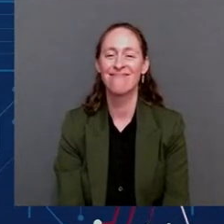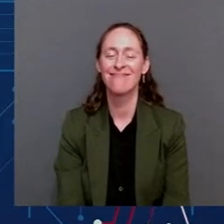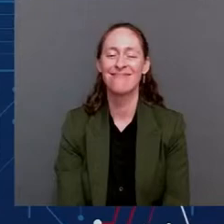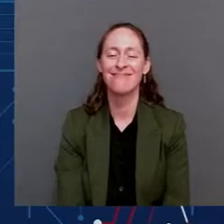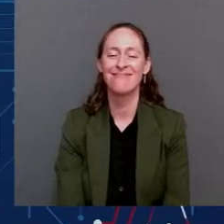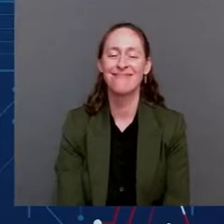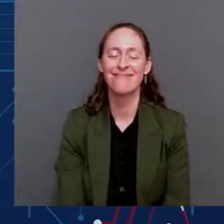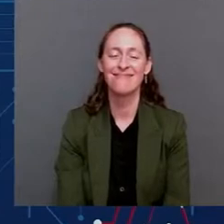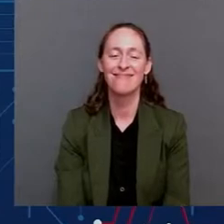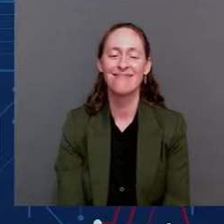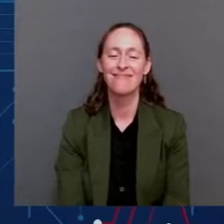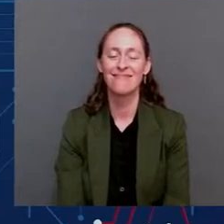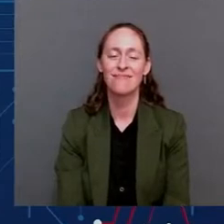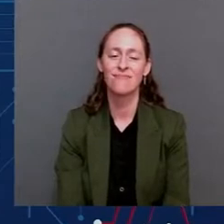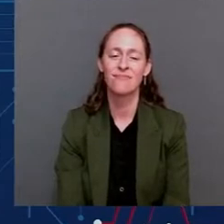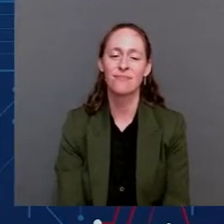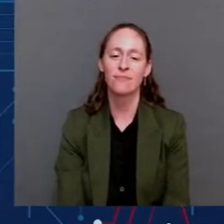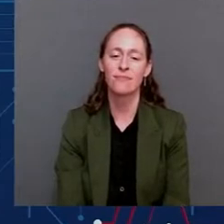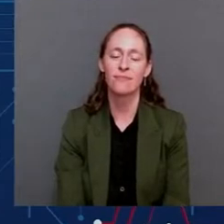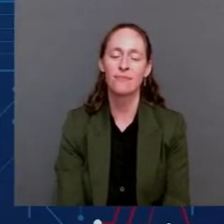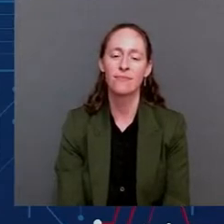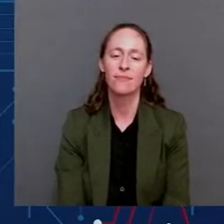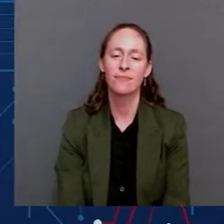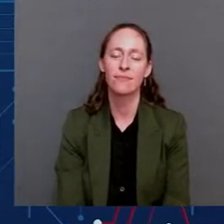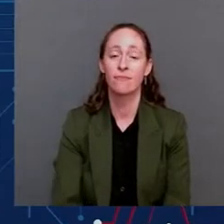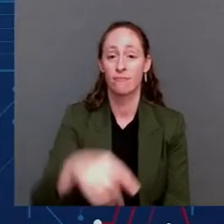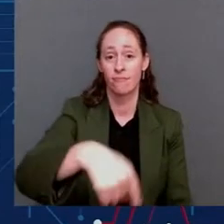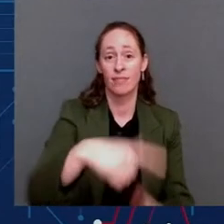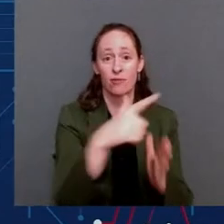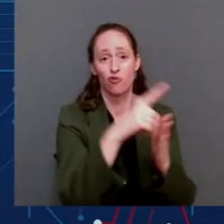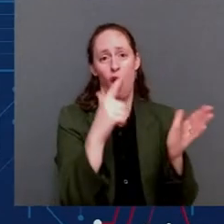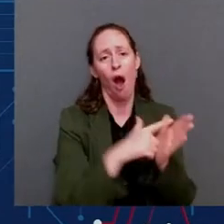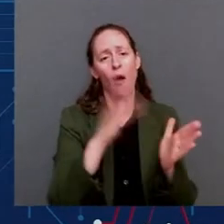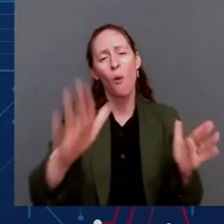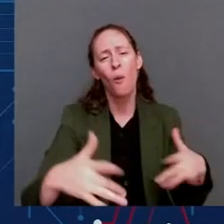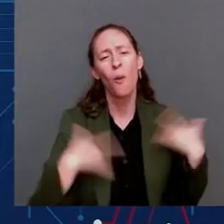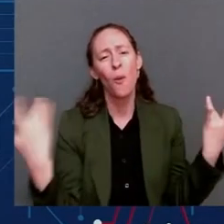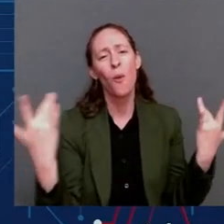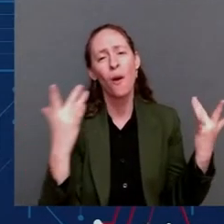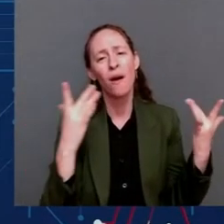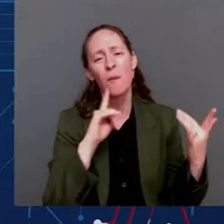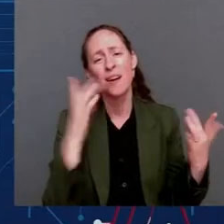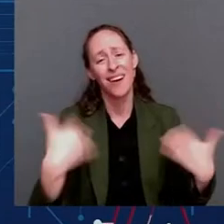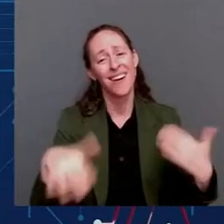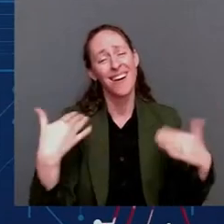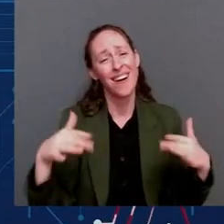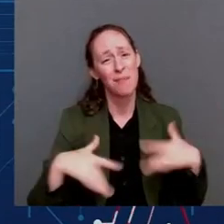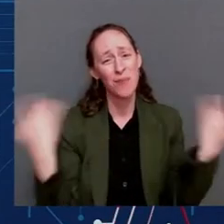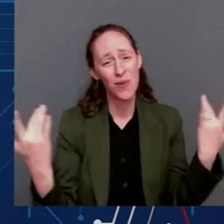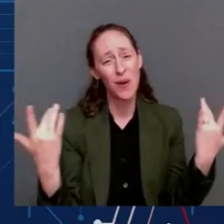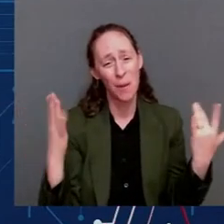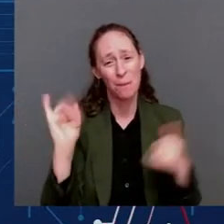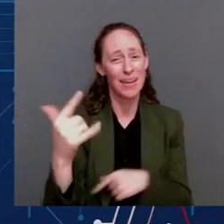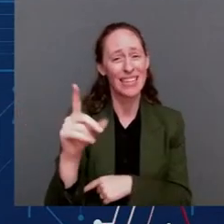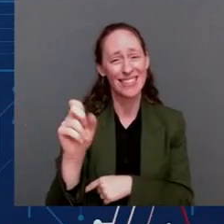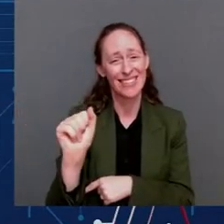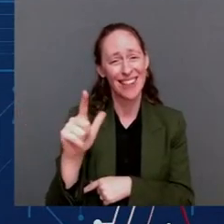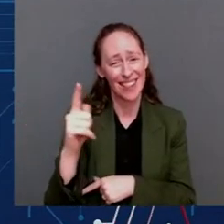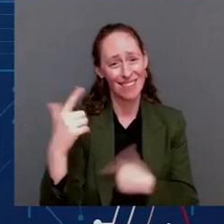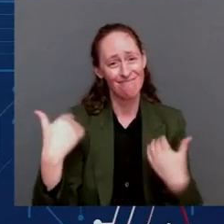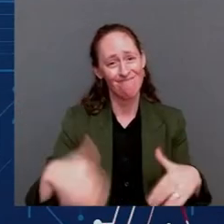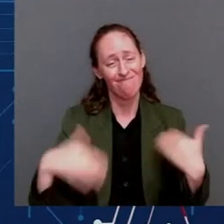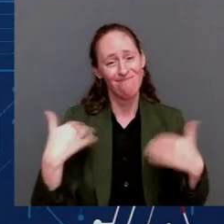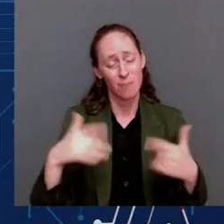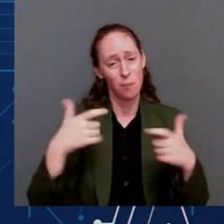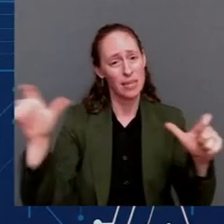huge deal, particularly for us in Michigan. It's going to lower costs for Americans. It's going to strengthen